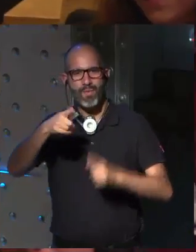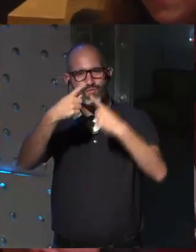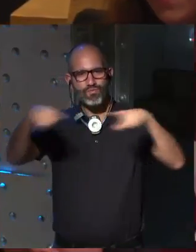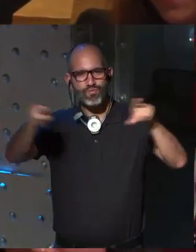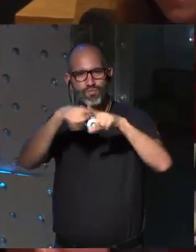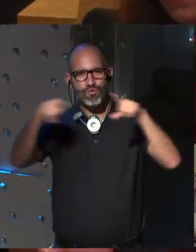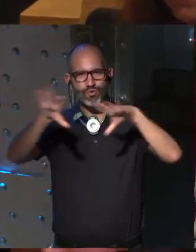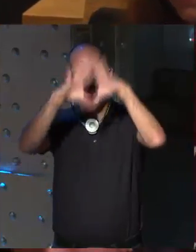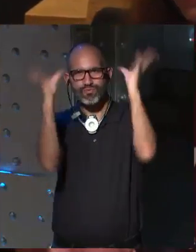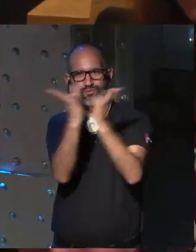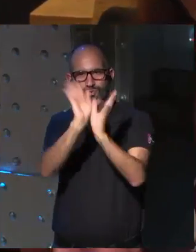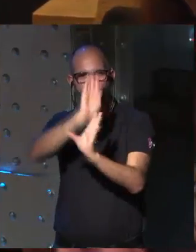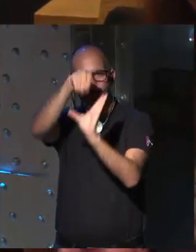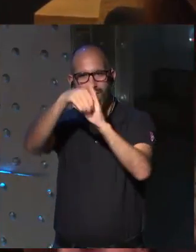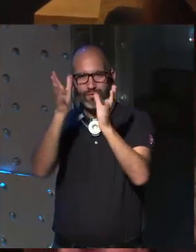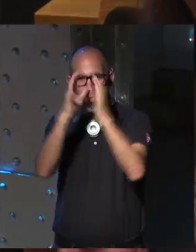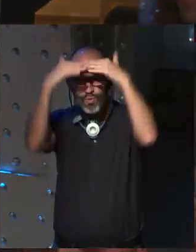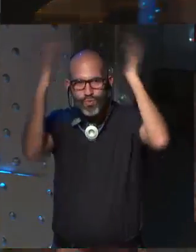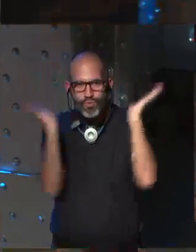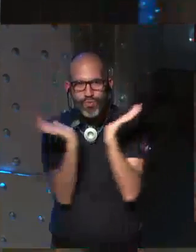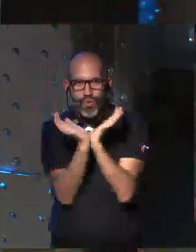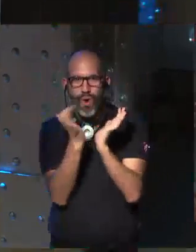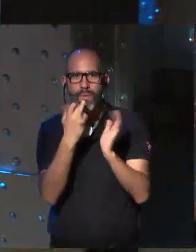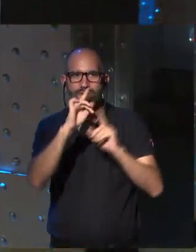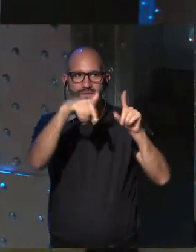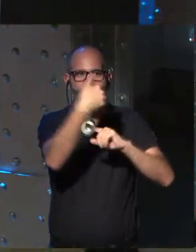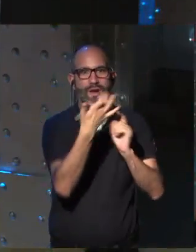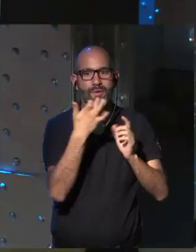like walking around. Yeah.